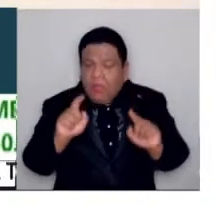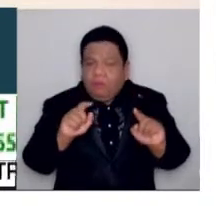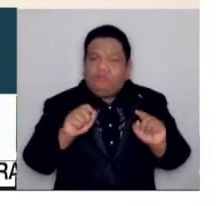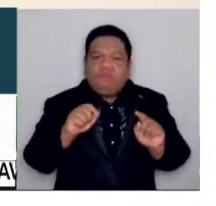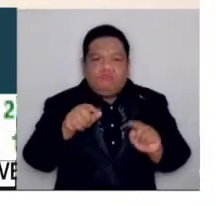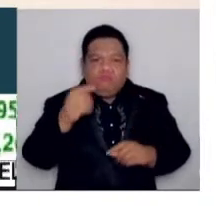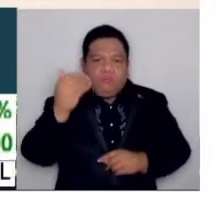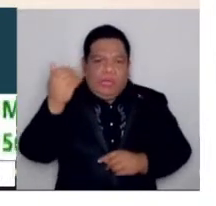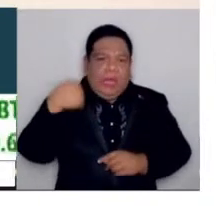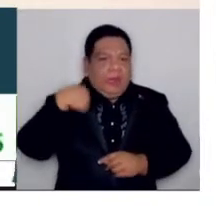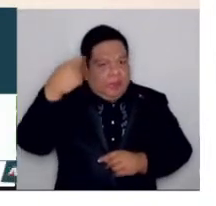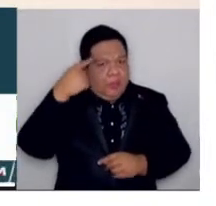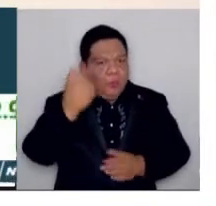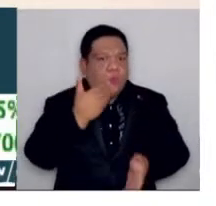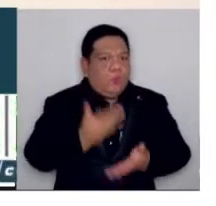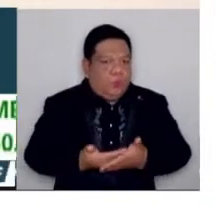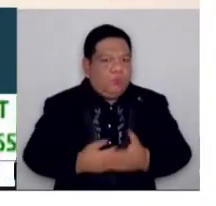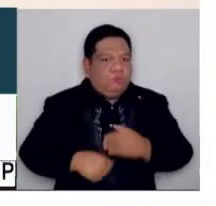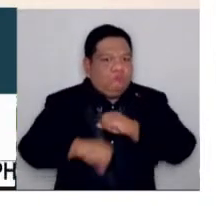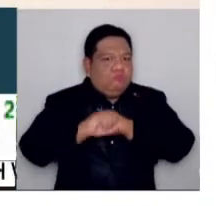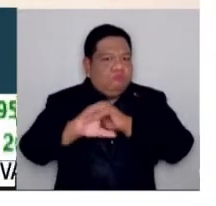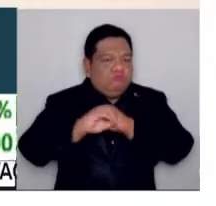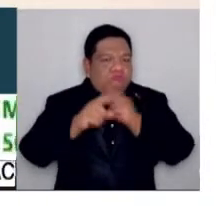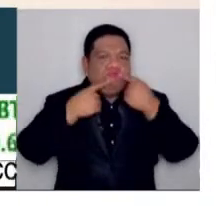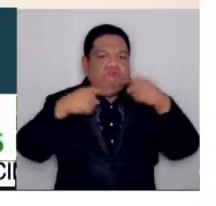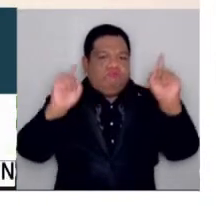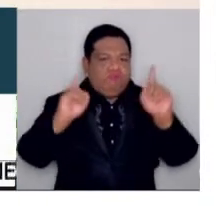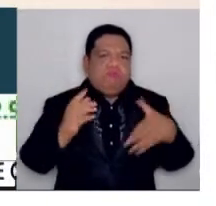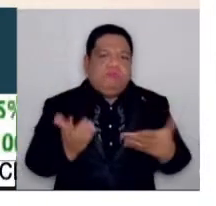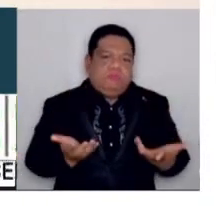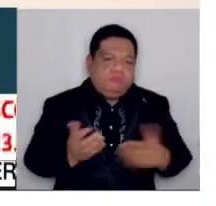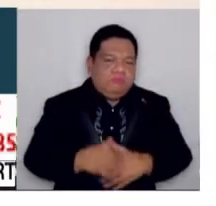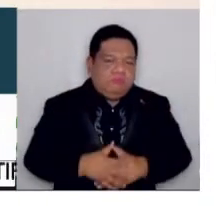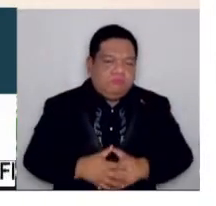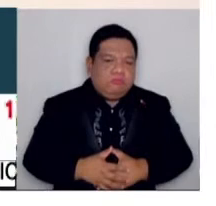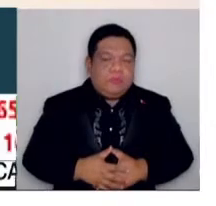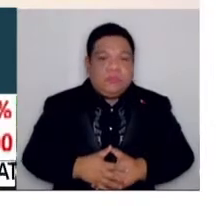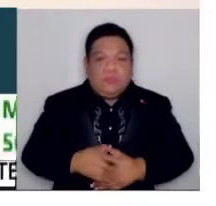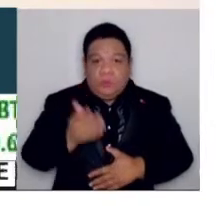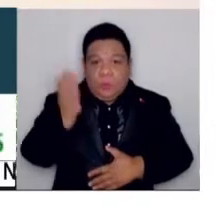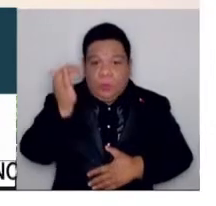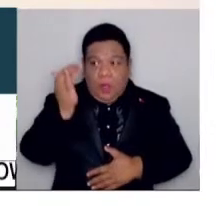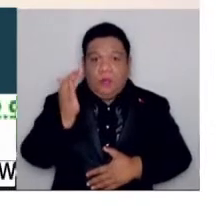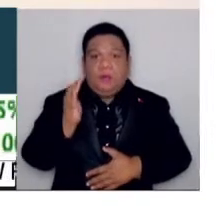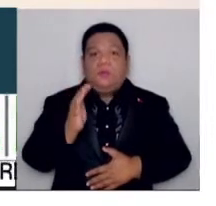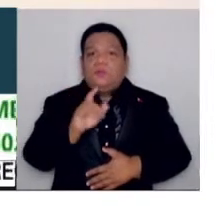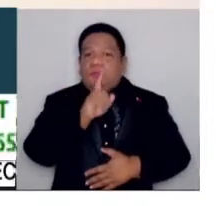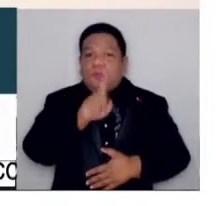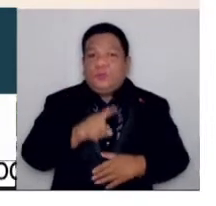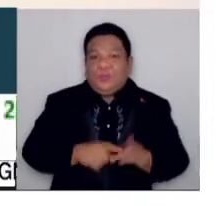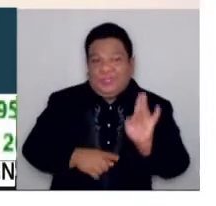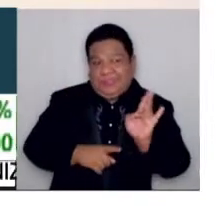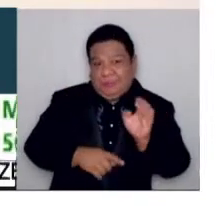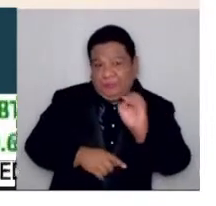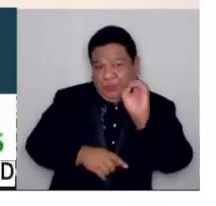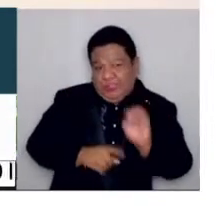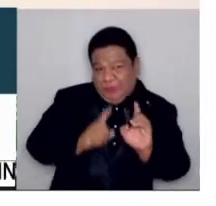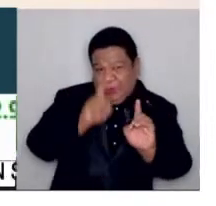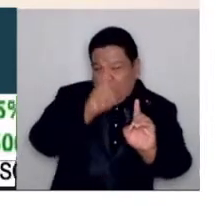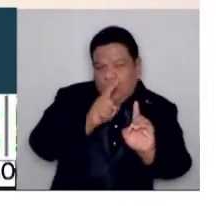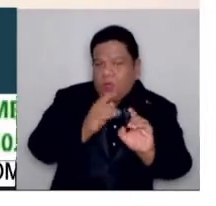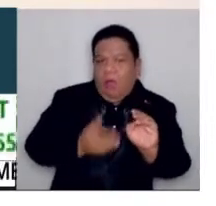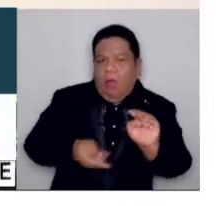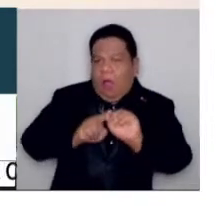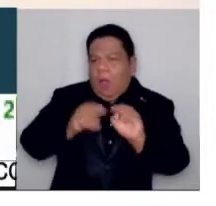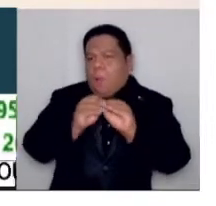vaccination campaign already, or a vaccination program, kasi at least more than the herd immunity that we are targeting.